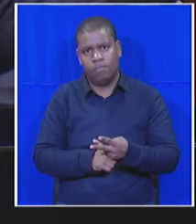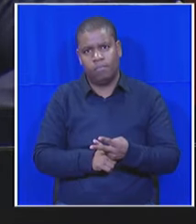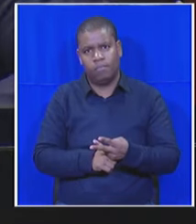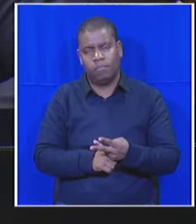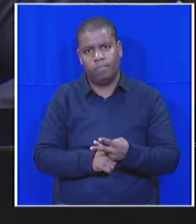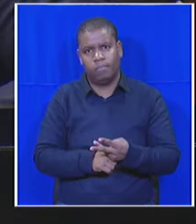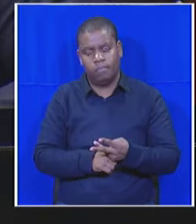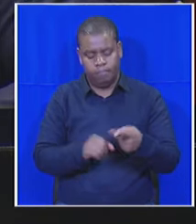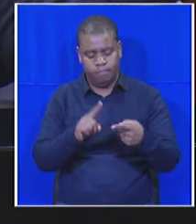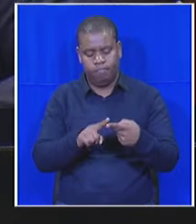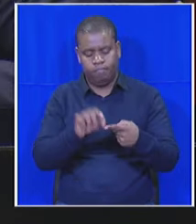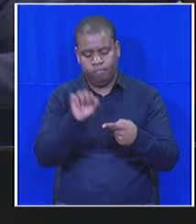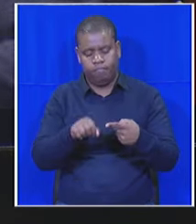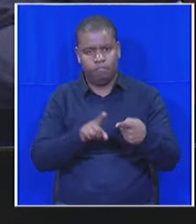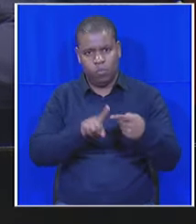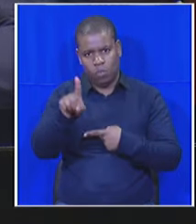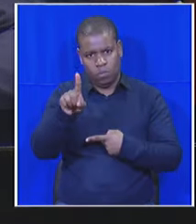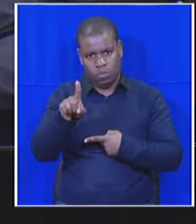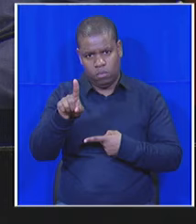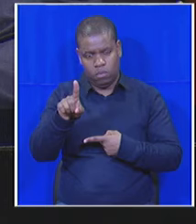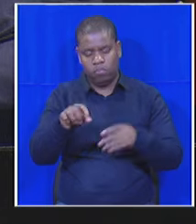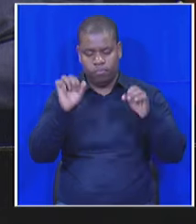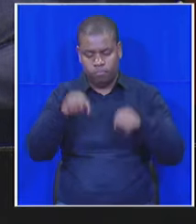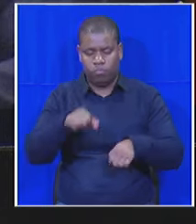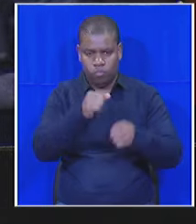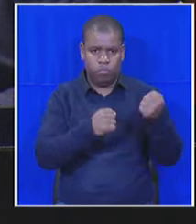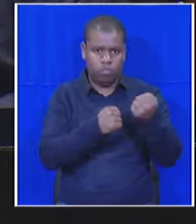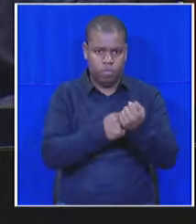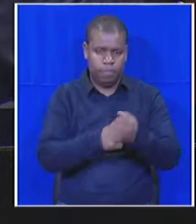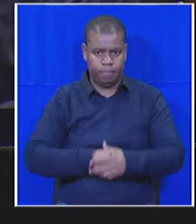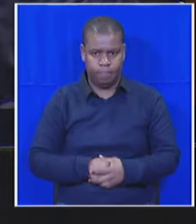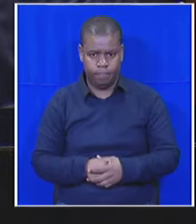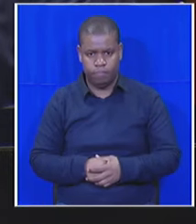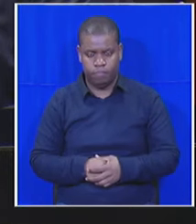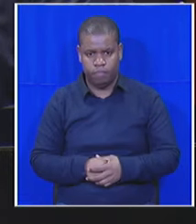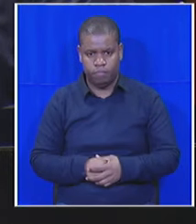have won the vote. The vote is accordingly agreed to.